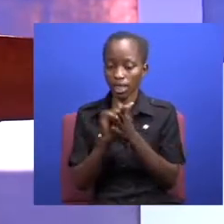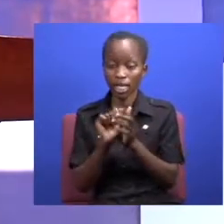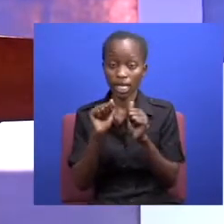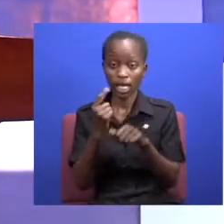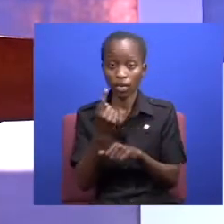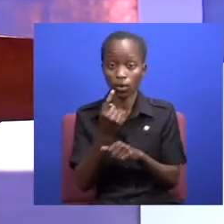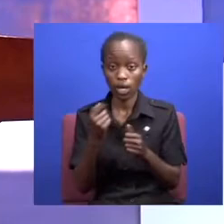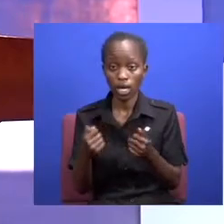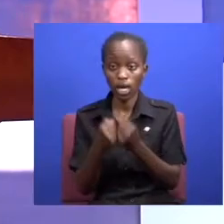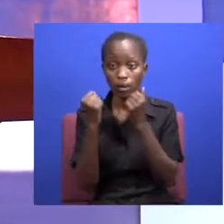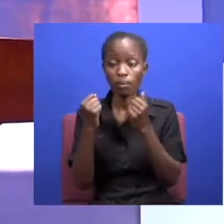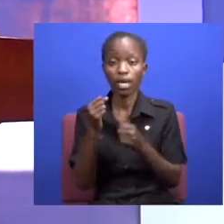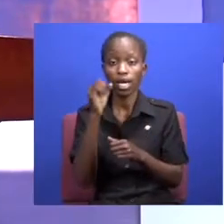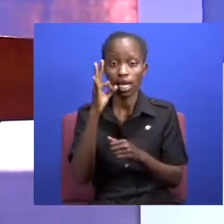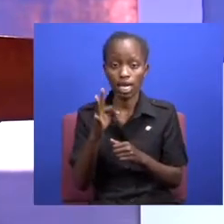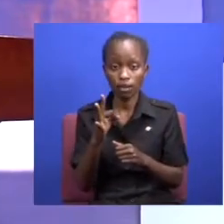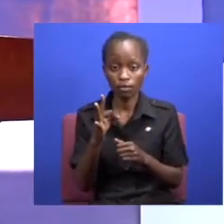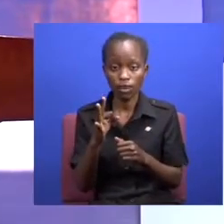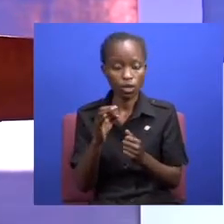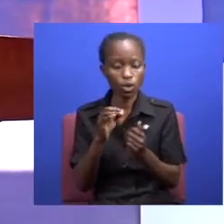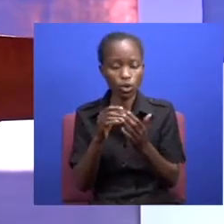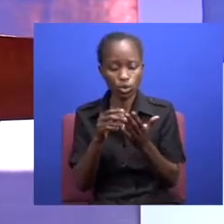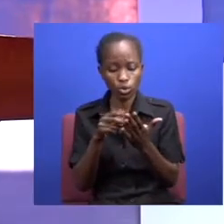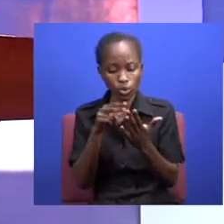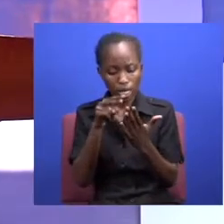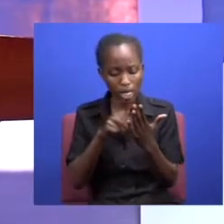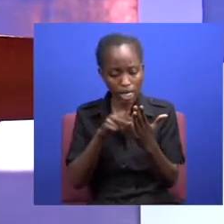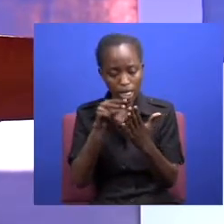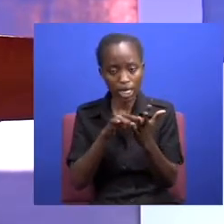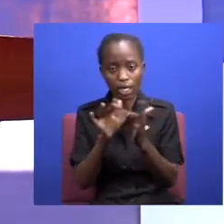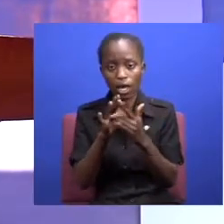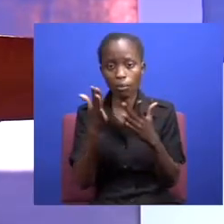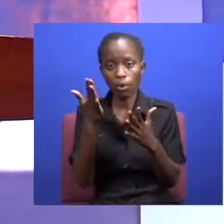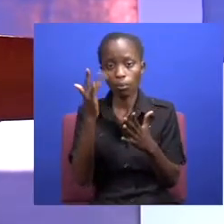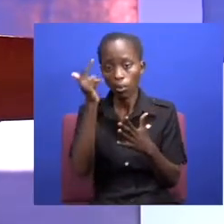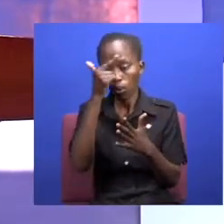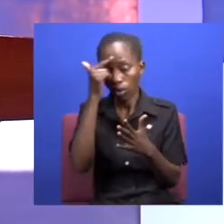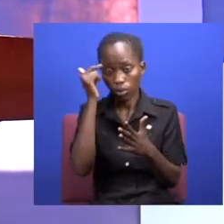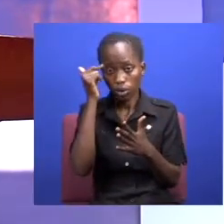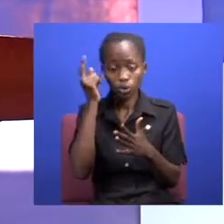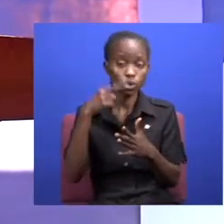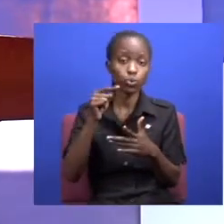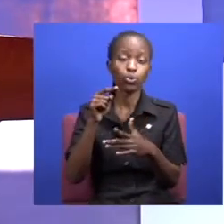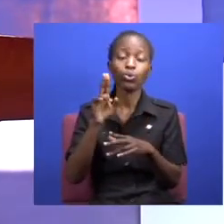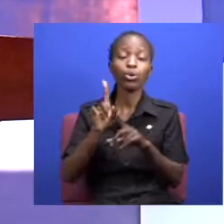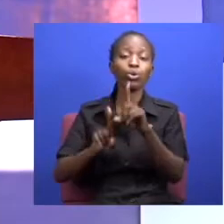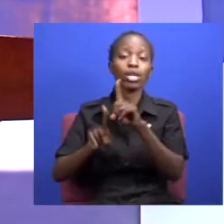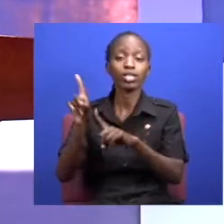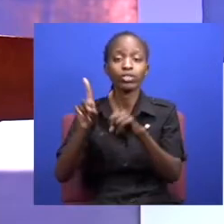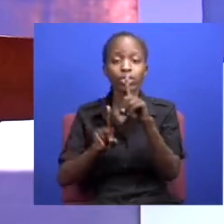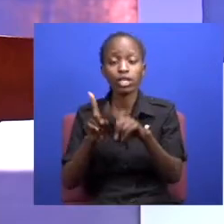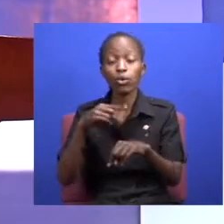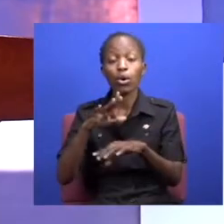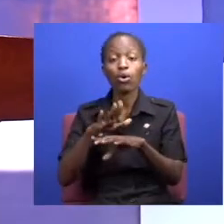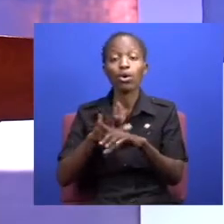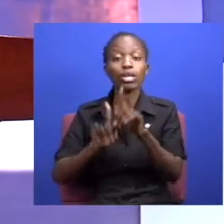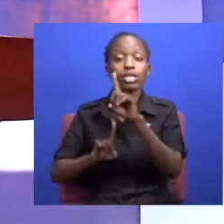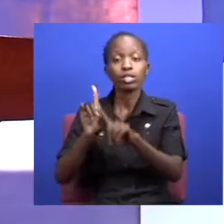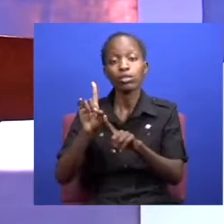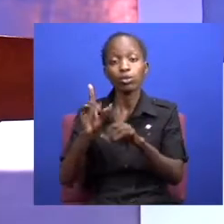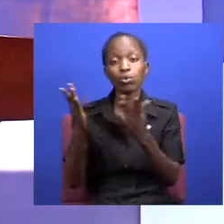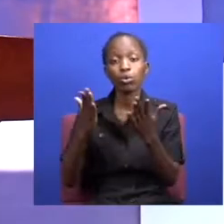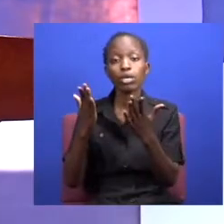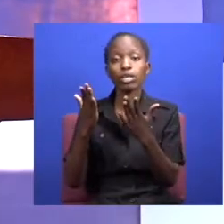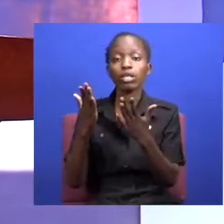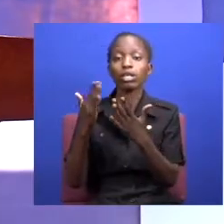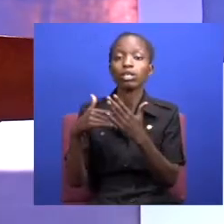only happen if you engage the scripture. Because you see, you and I, we're on a journey. And we're a journey to